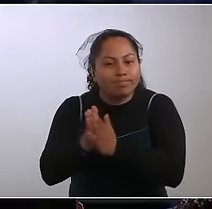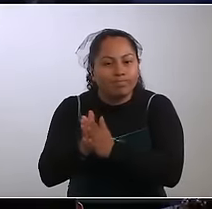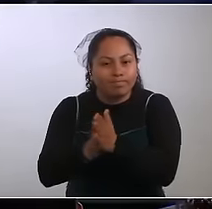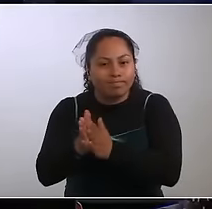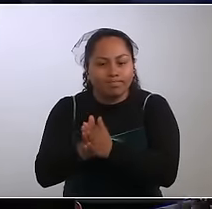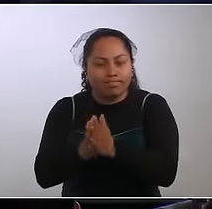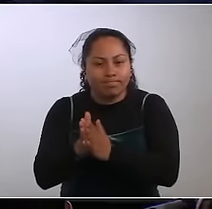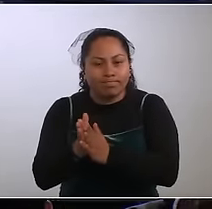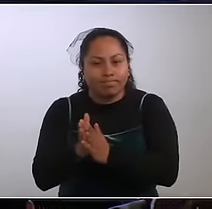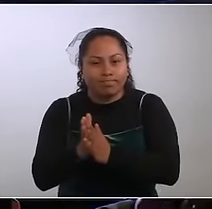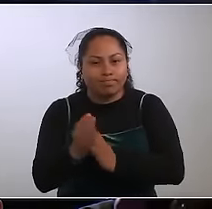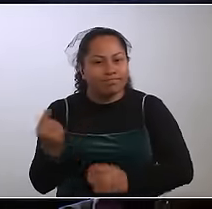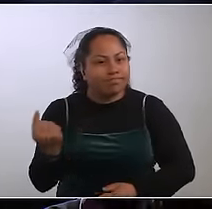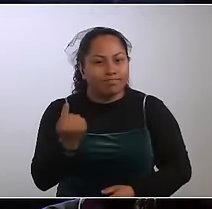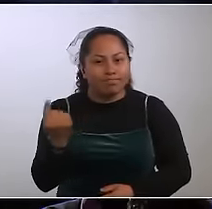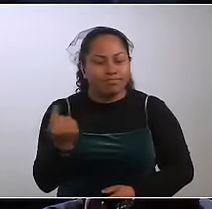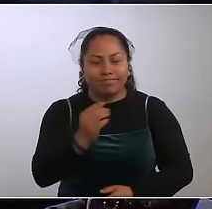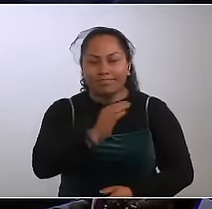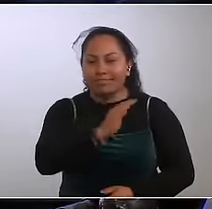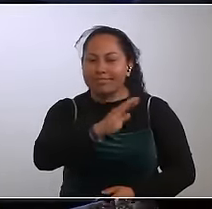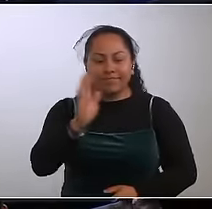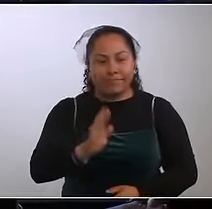sucedido. Nunca lo habían visto.